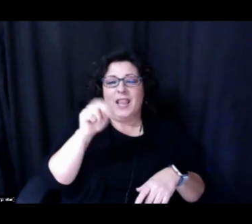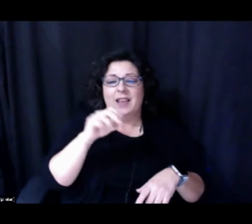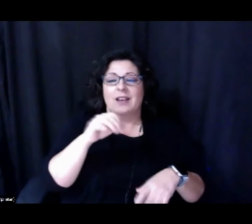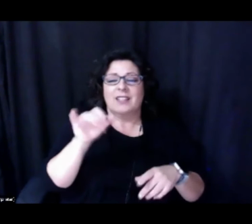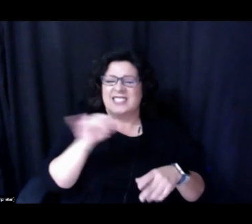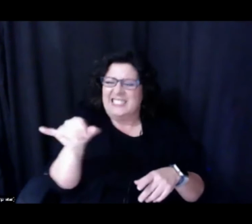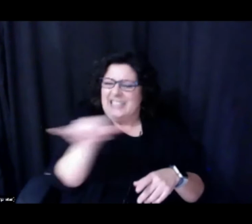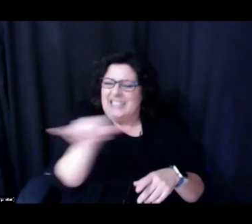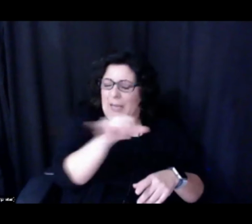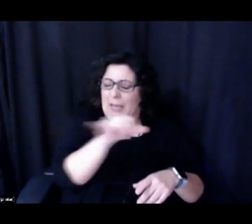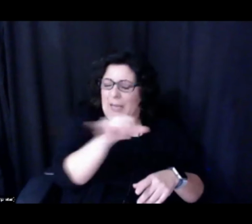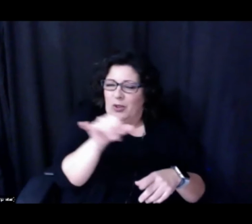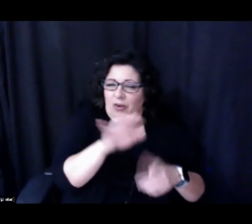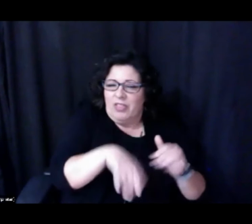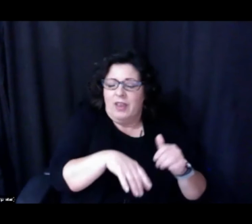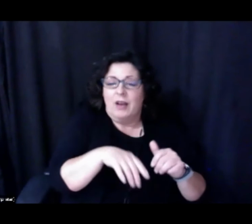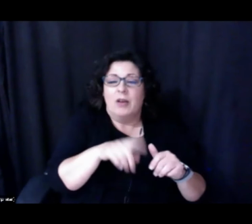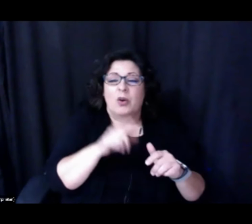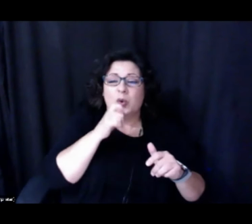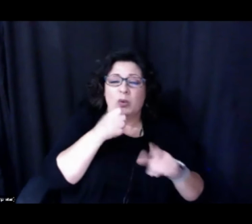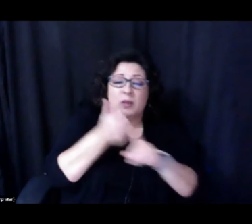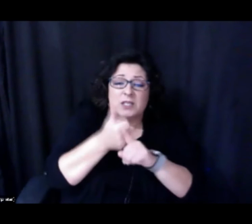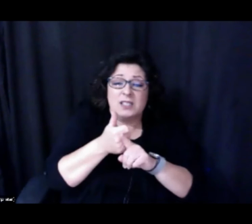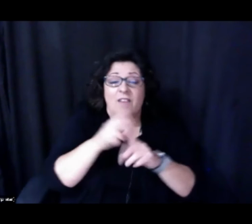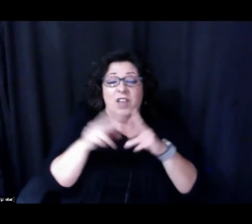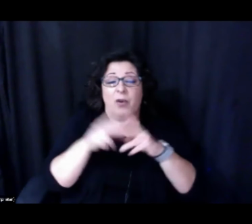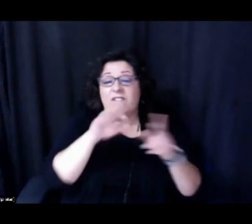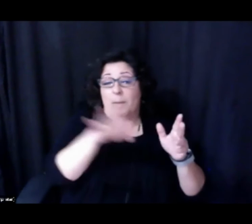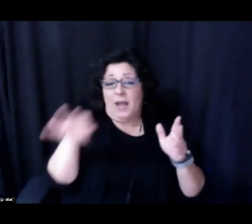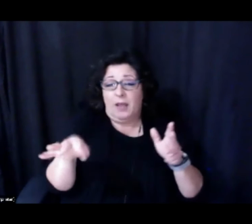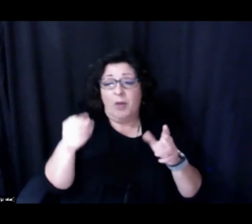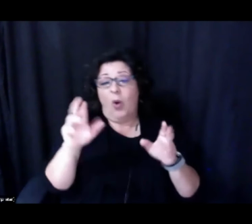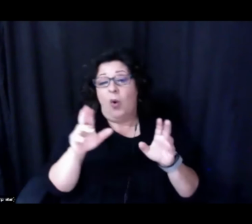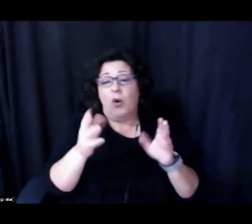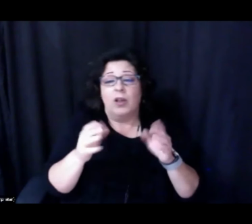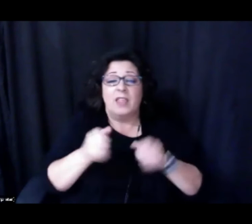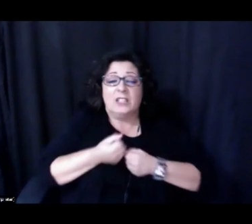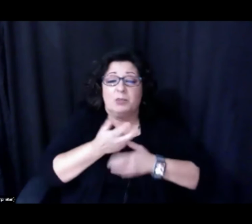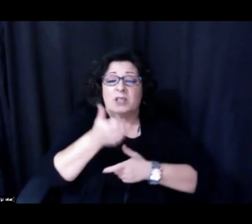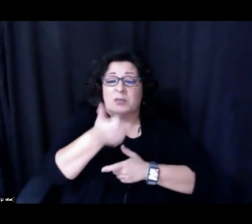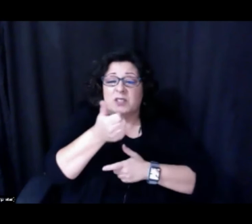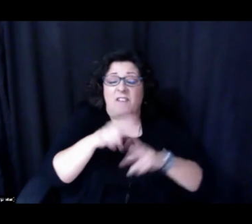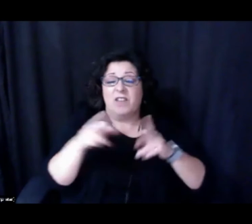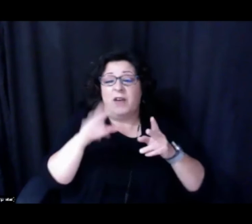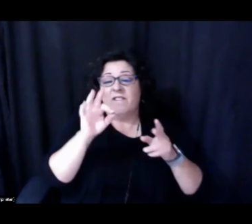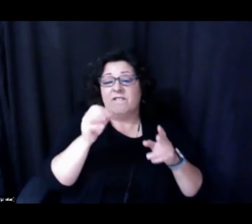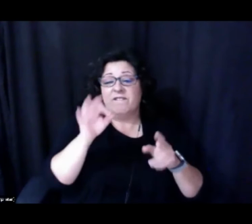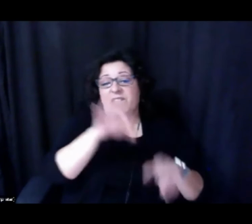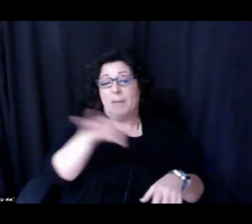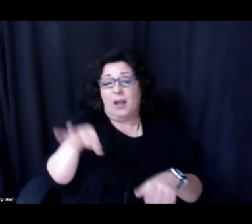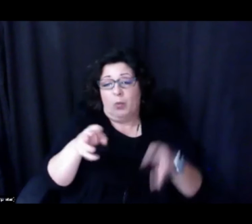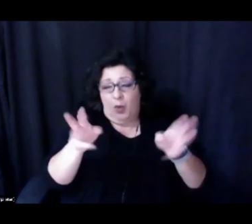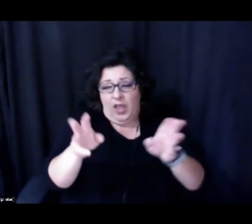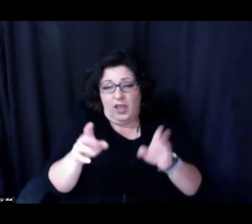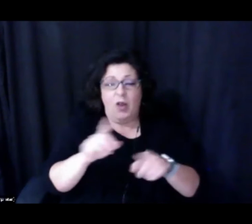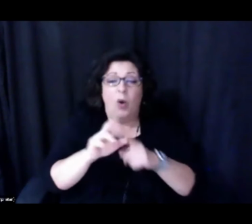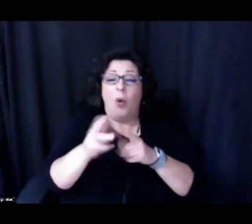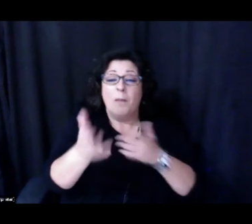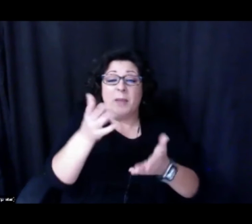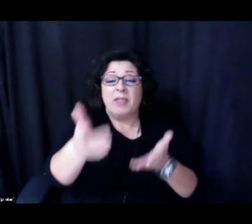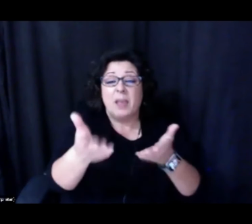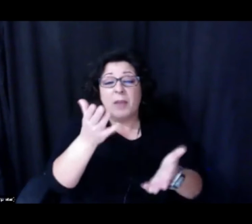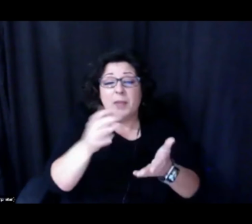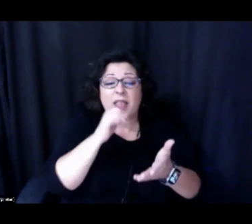describes a trans or non-binary person whose gender is feminine, or who expresses themselves in a feminine way. And they also may or may